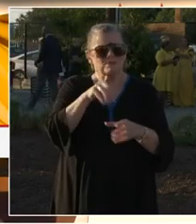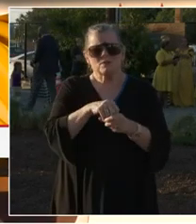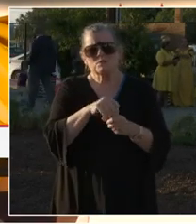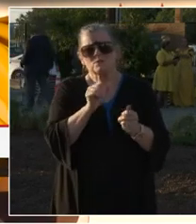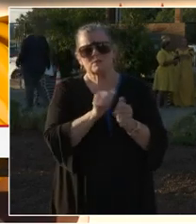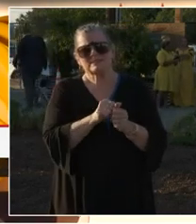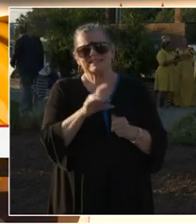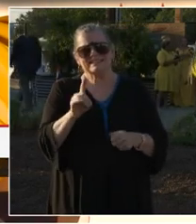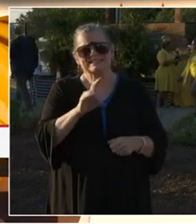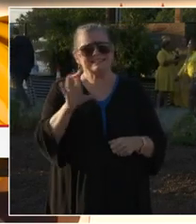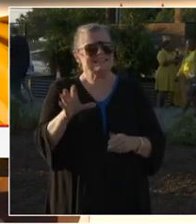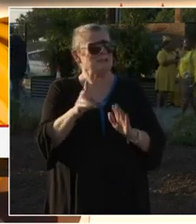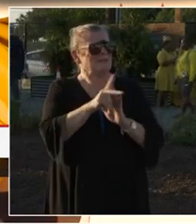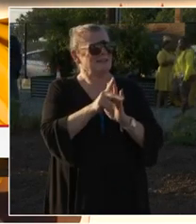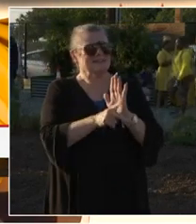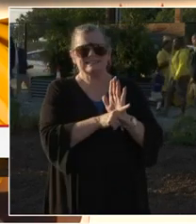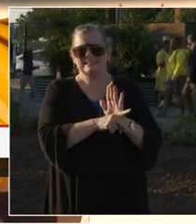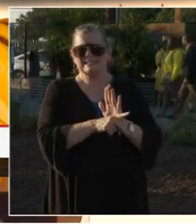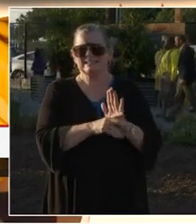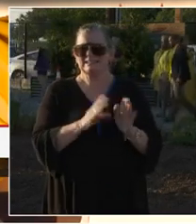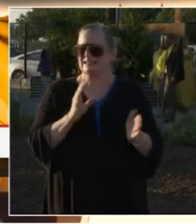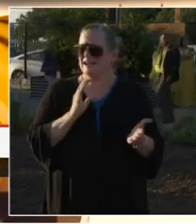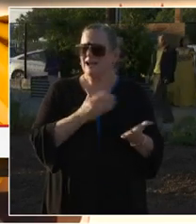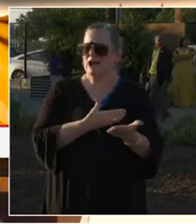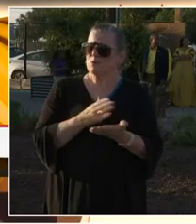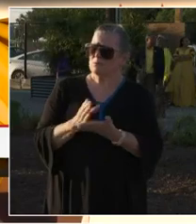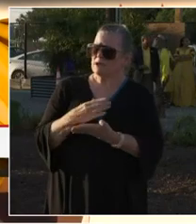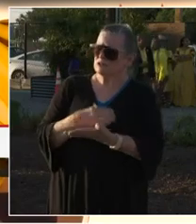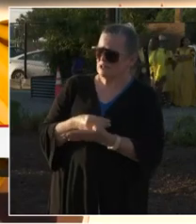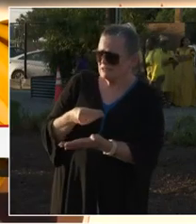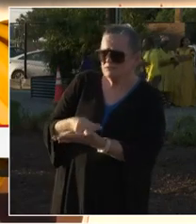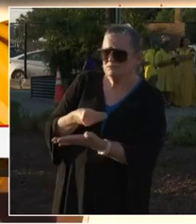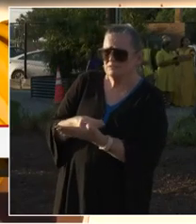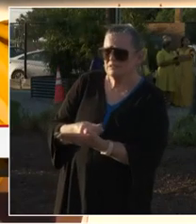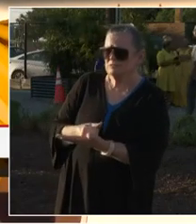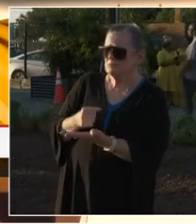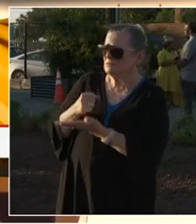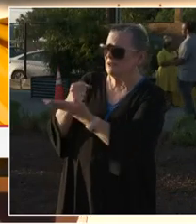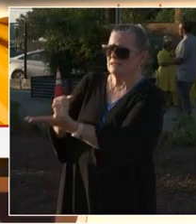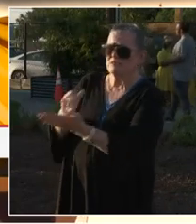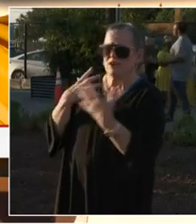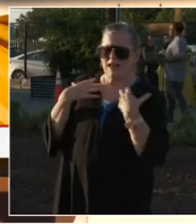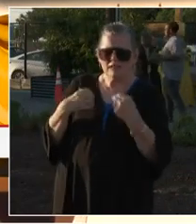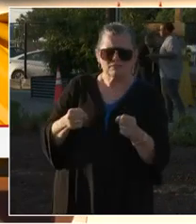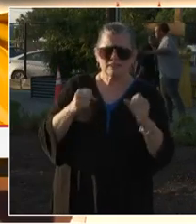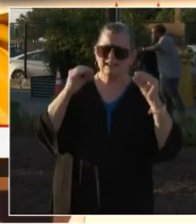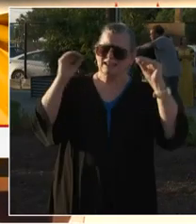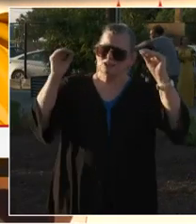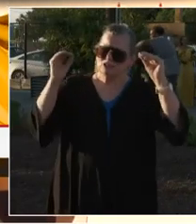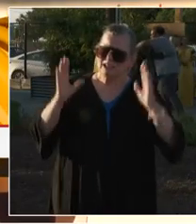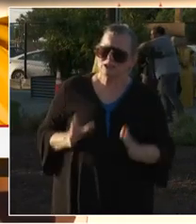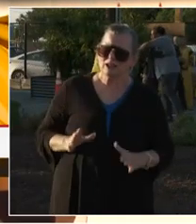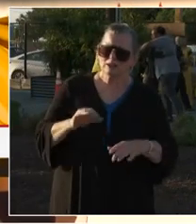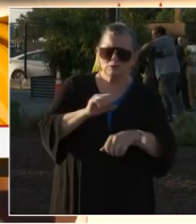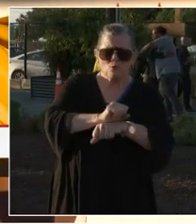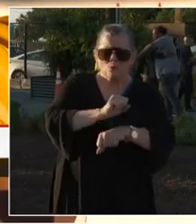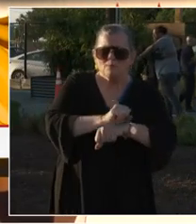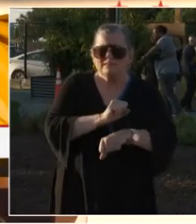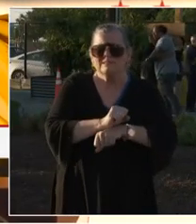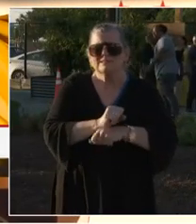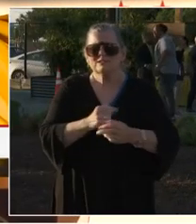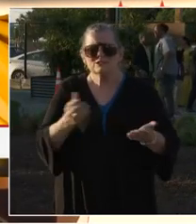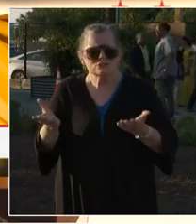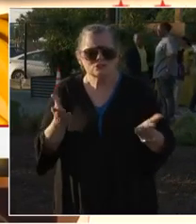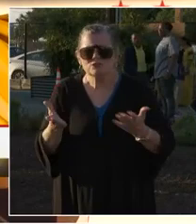policies, such that our budget allocations for health, education, employment, and social services are made available to